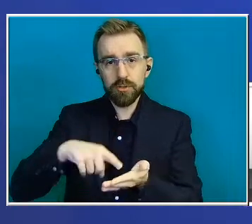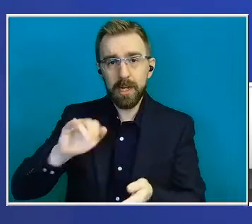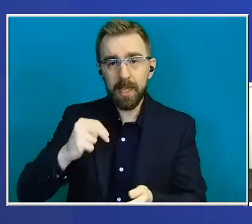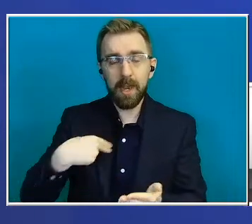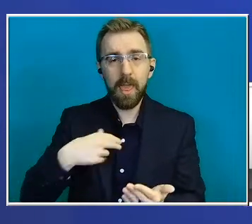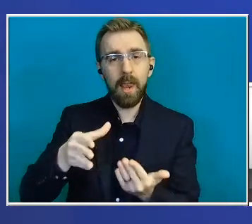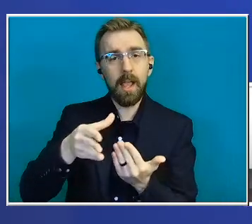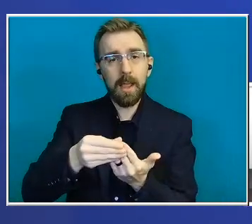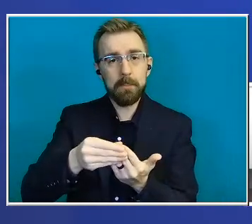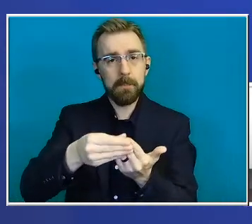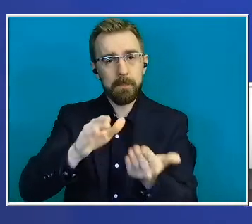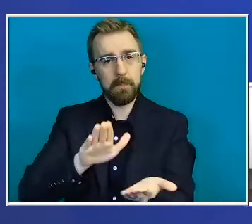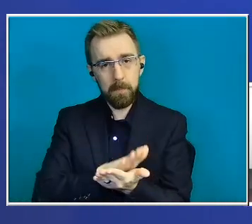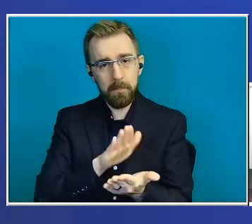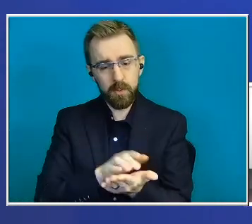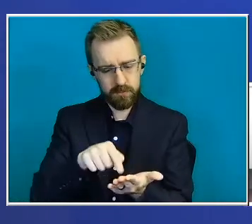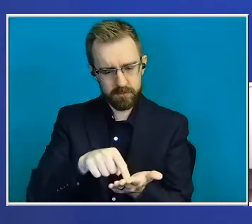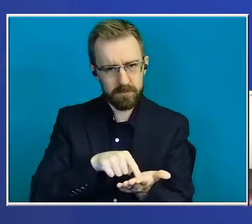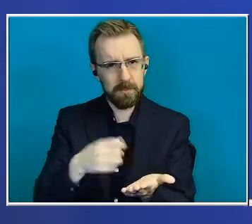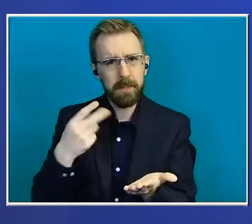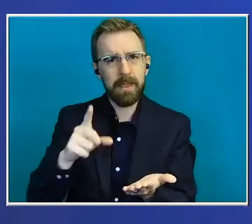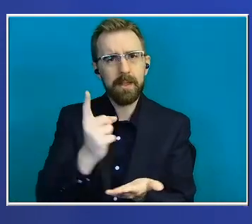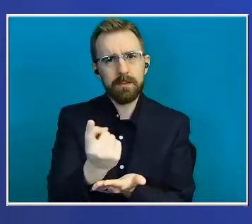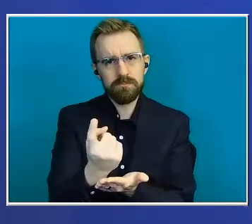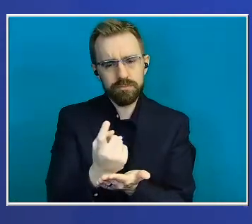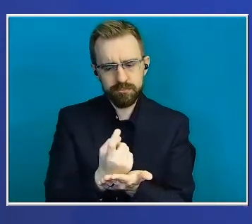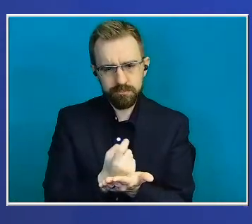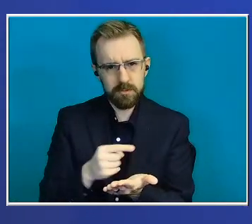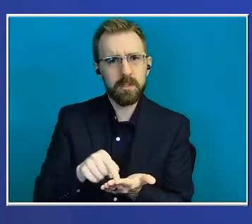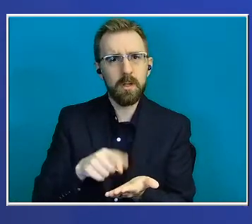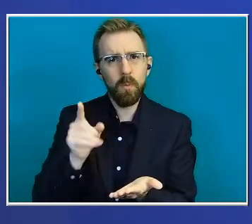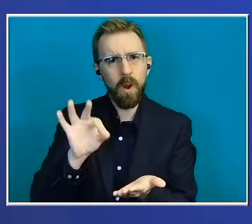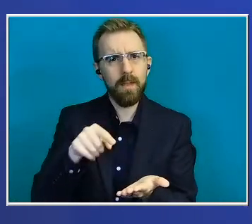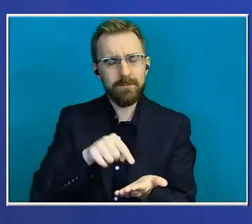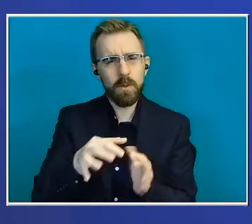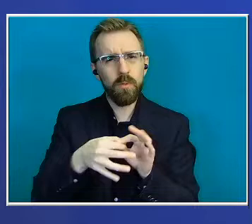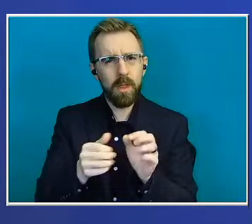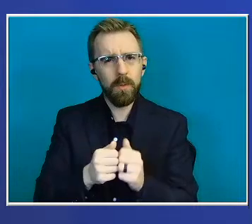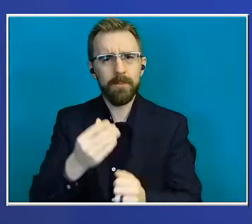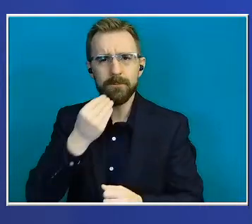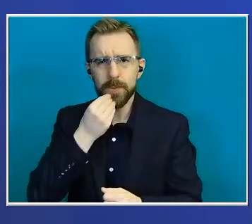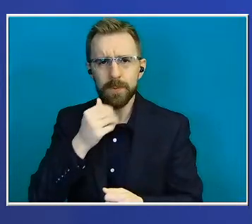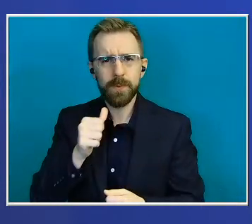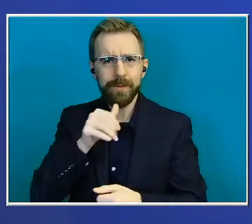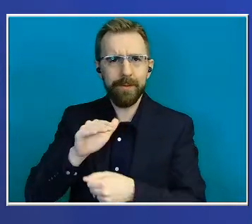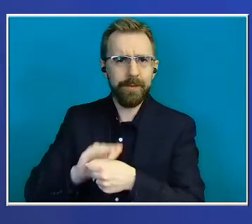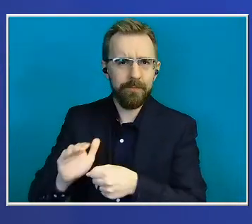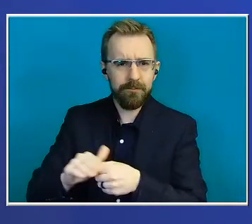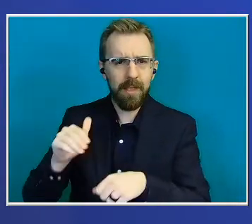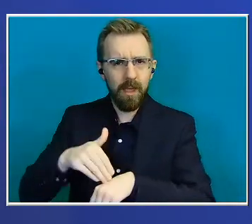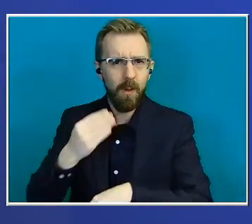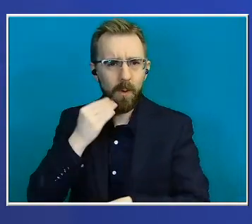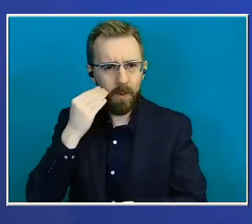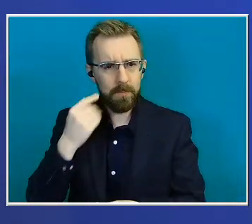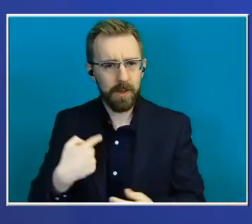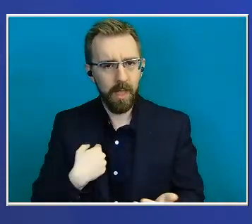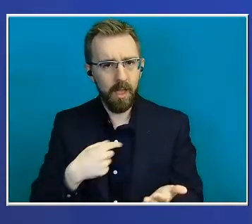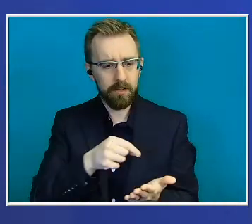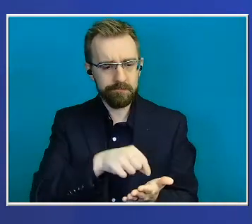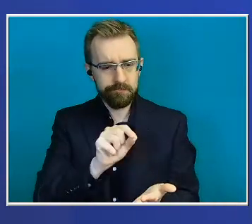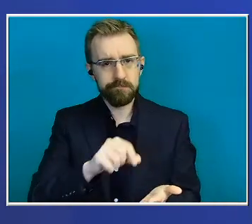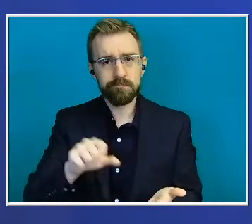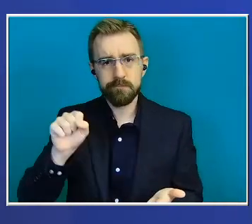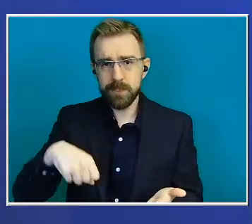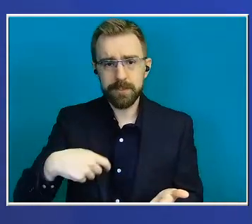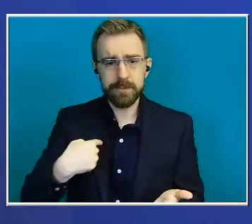and it was a bunch of different questions, and one of them had to do with food insecurity. And I checked yes, I